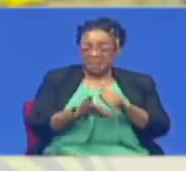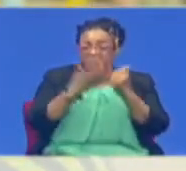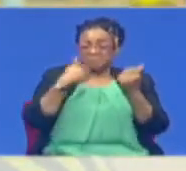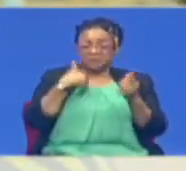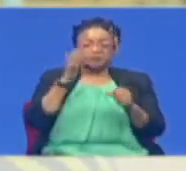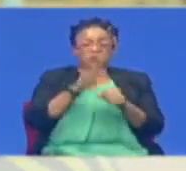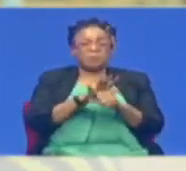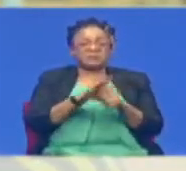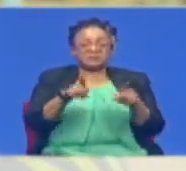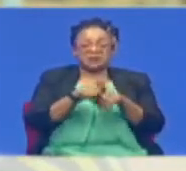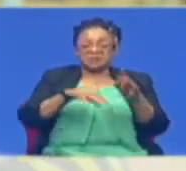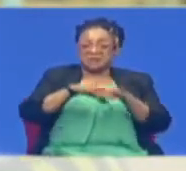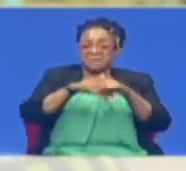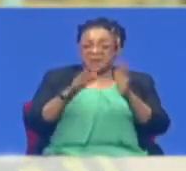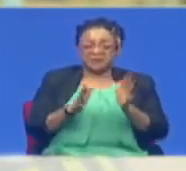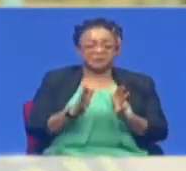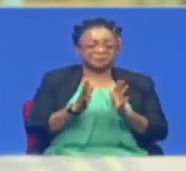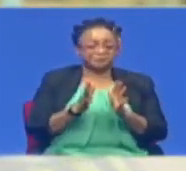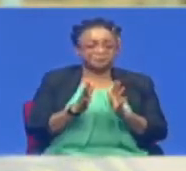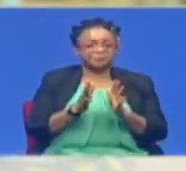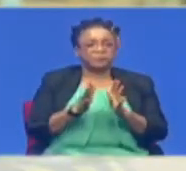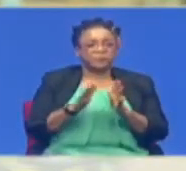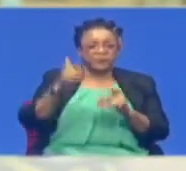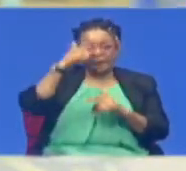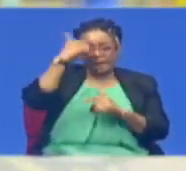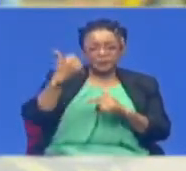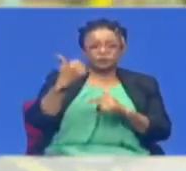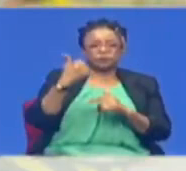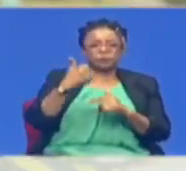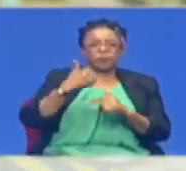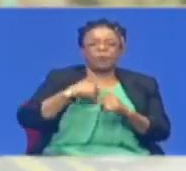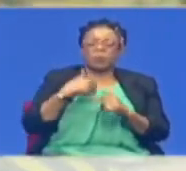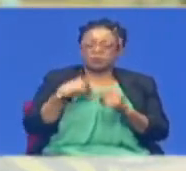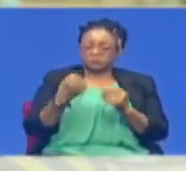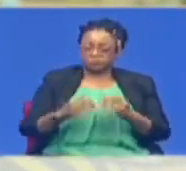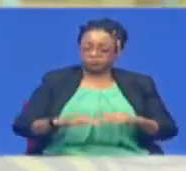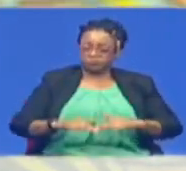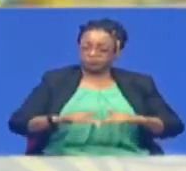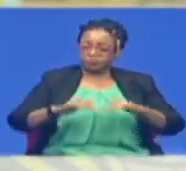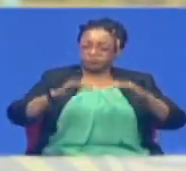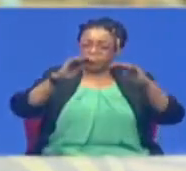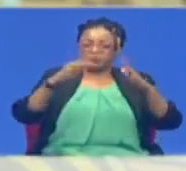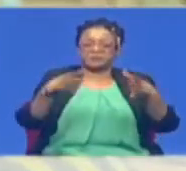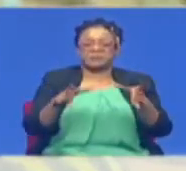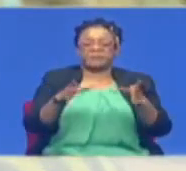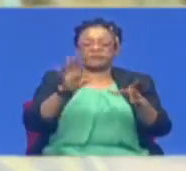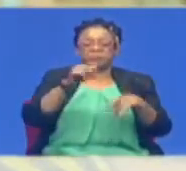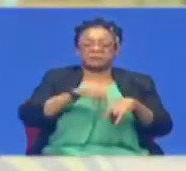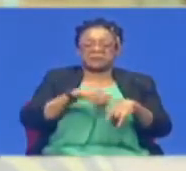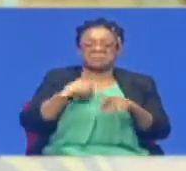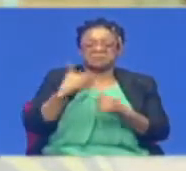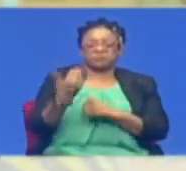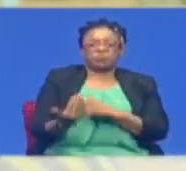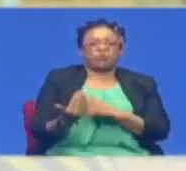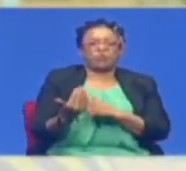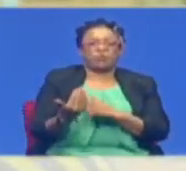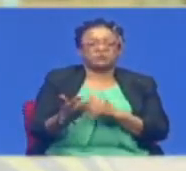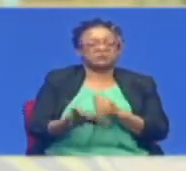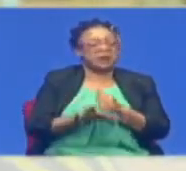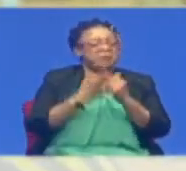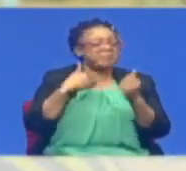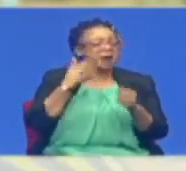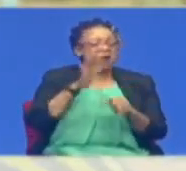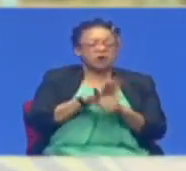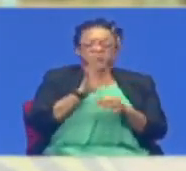Nansaidia vizuri ka player juu tumegrow na hii team tangu nikiwa mtoi. So inansaidia sana nikiwa